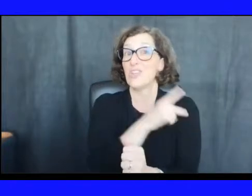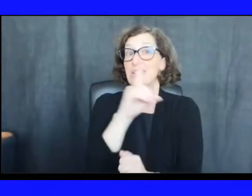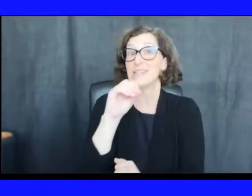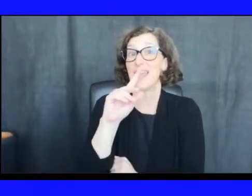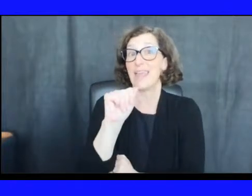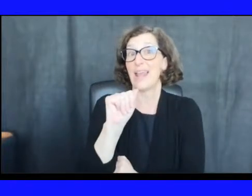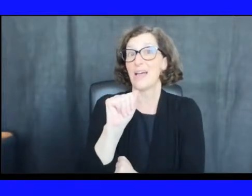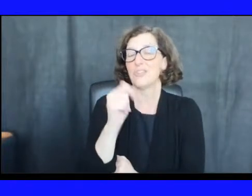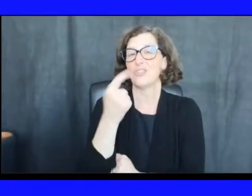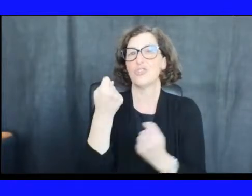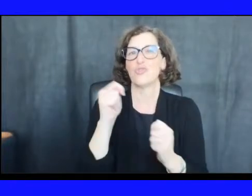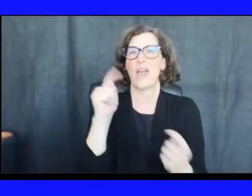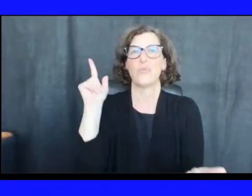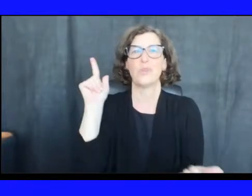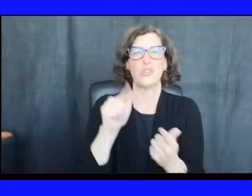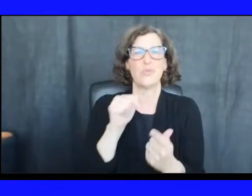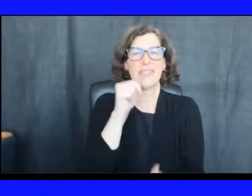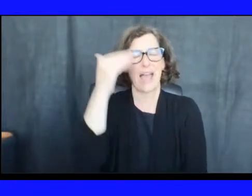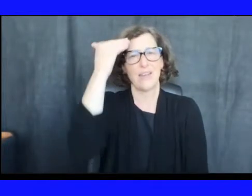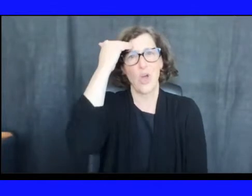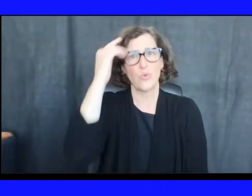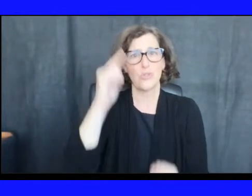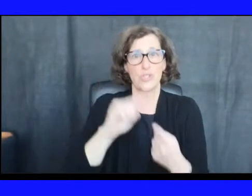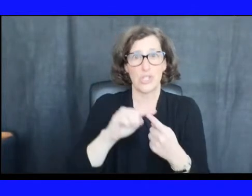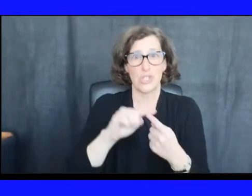get it closer to a complete data set.